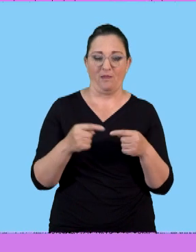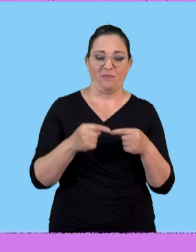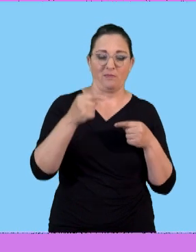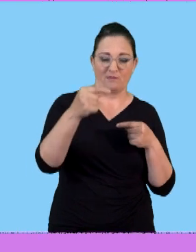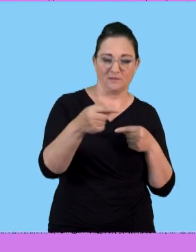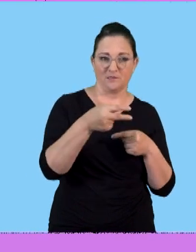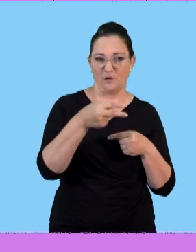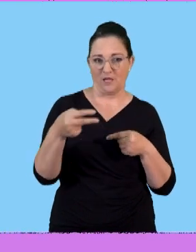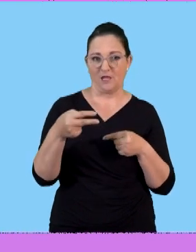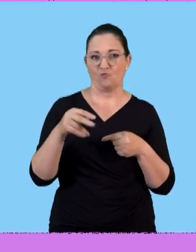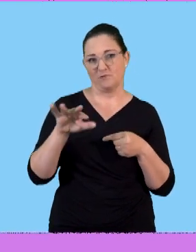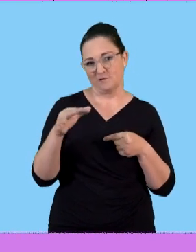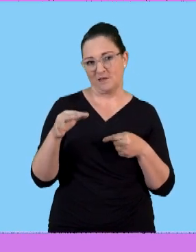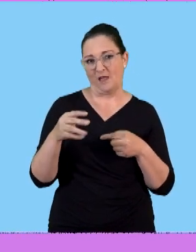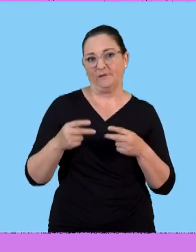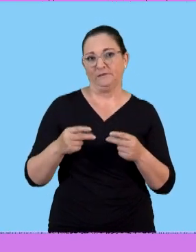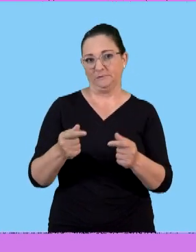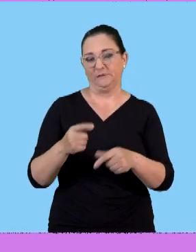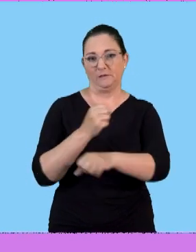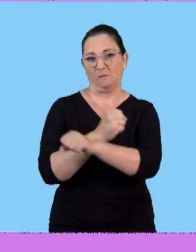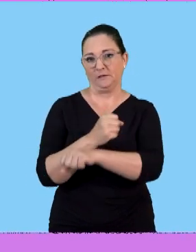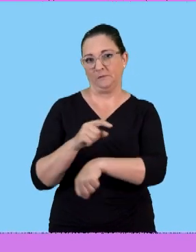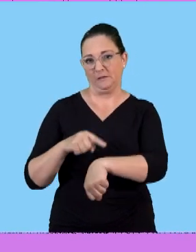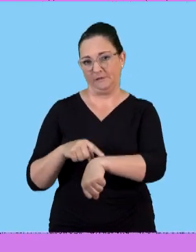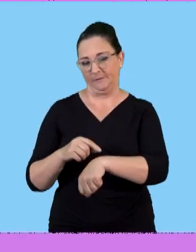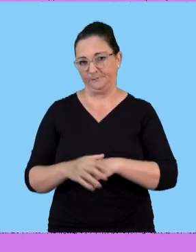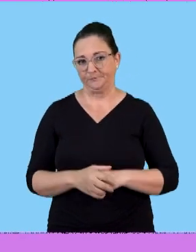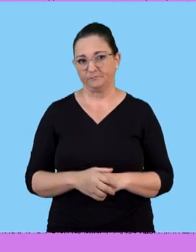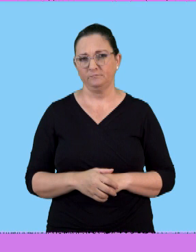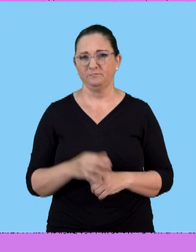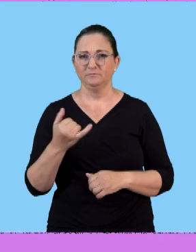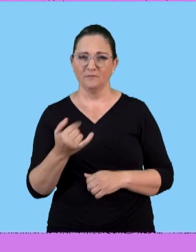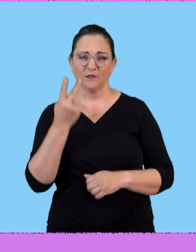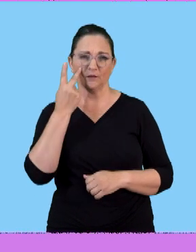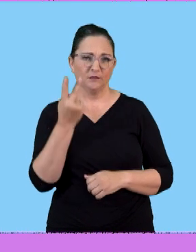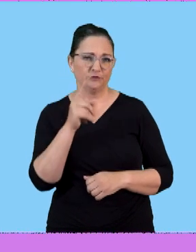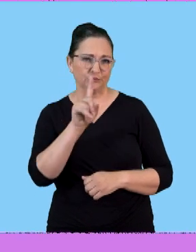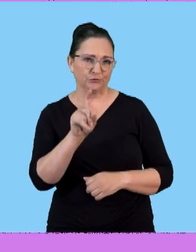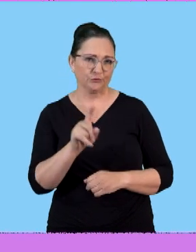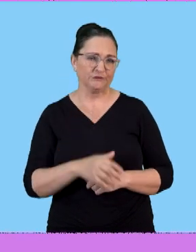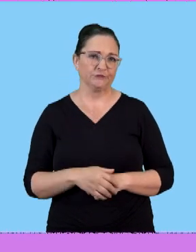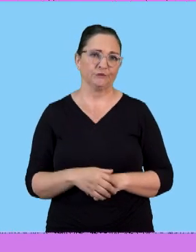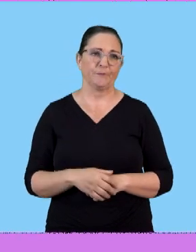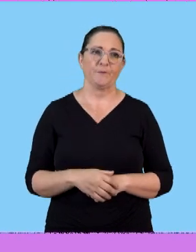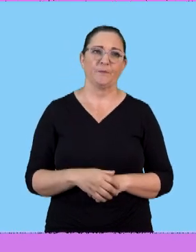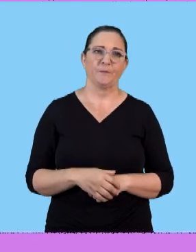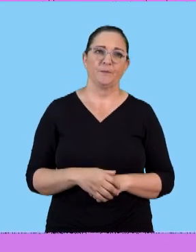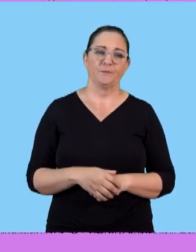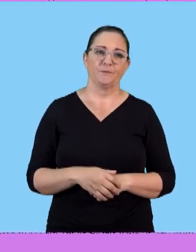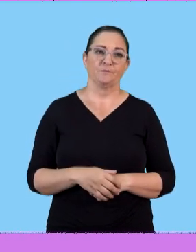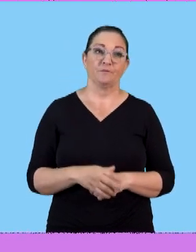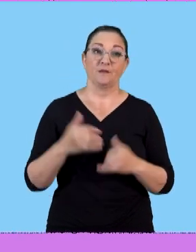equals average speed multiplied by time. All right, so looking at this question, here we can see